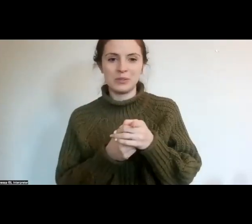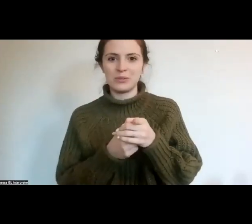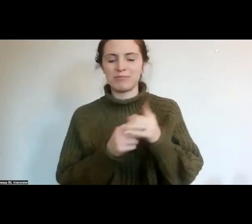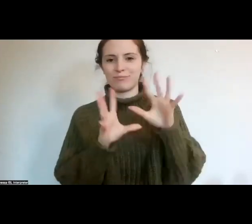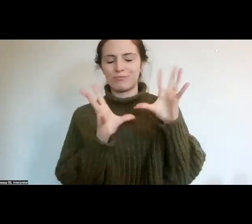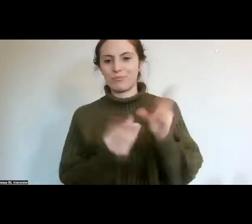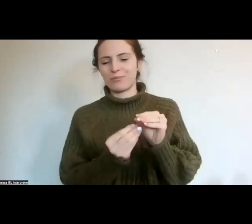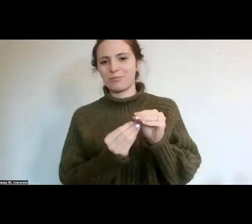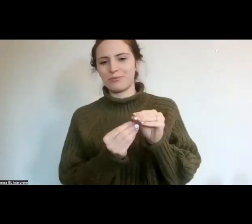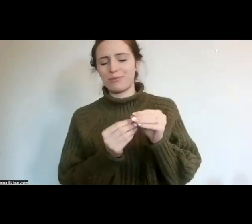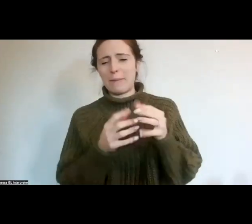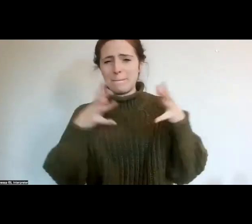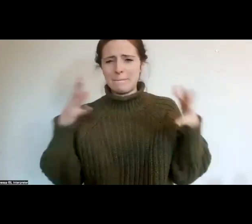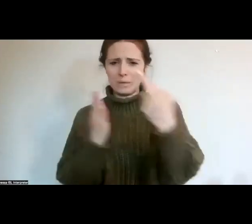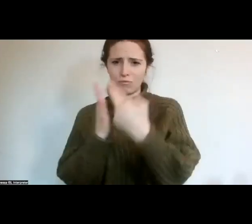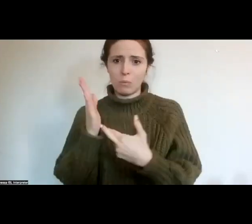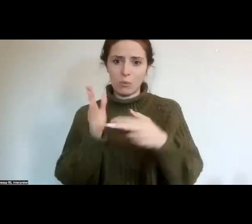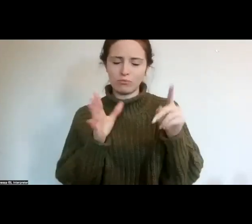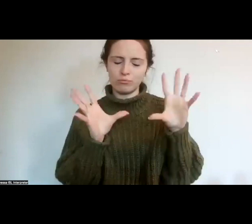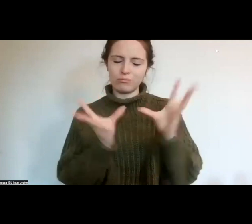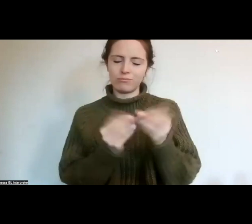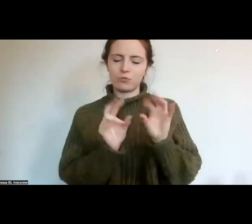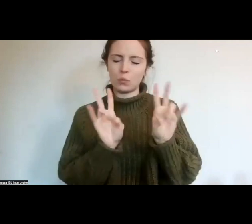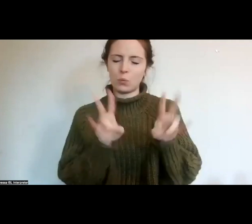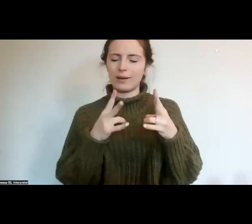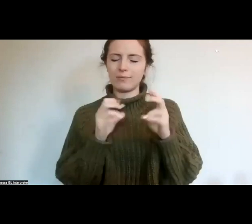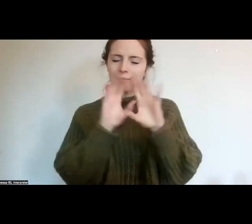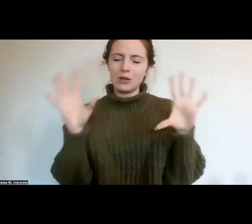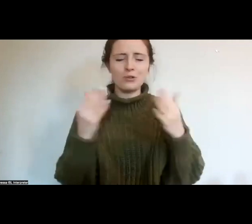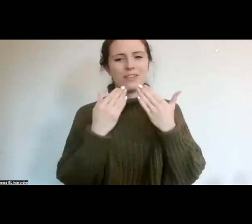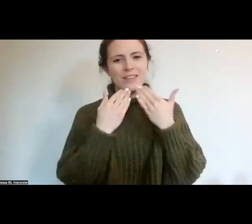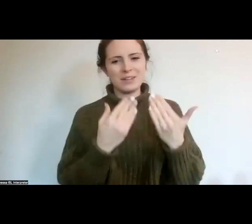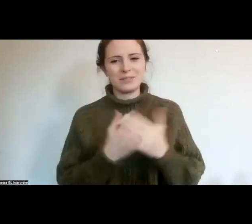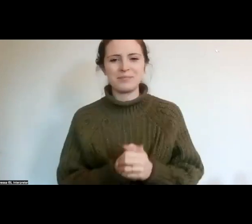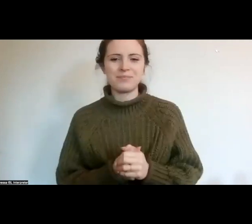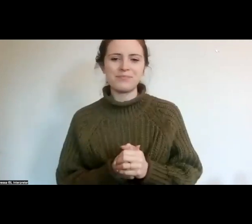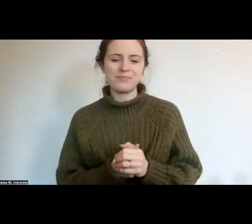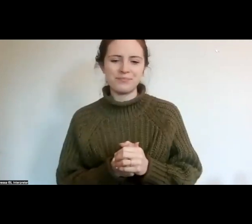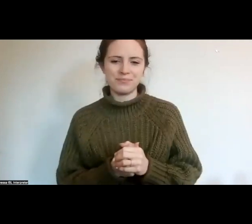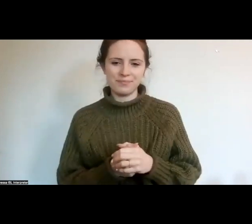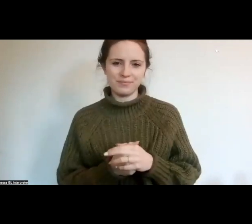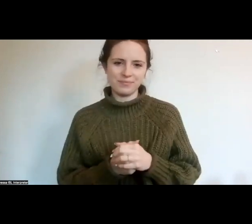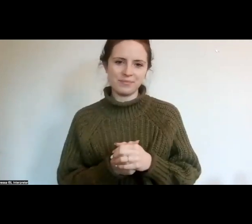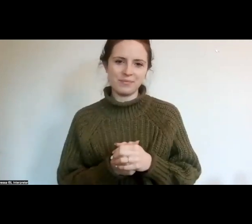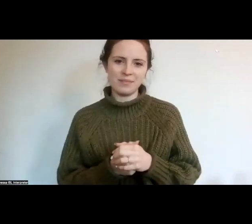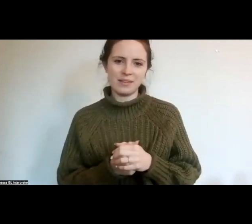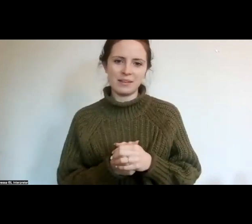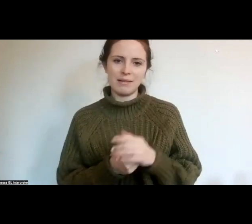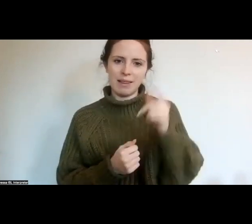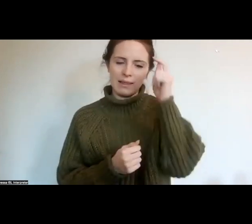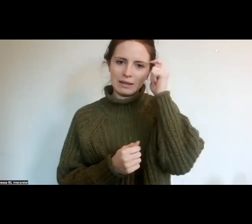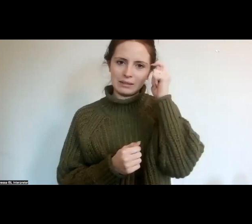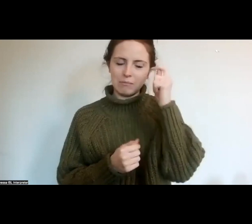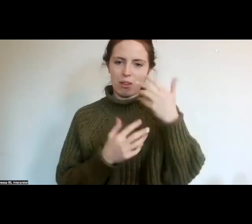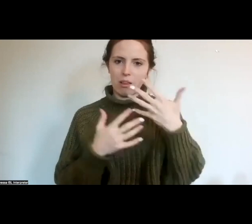quite a large report very well there, very succinctly. So that was great. And I think there'll be lots of